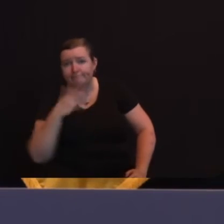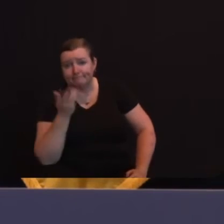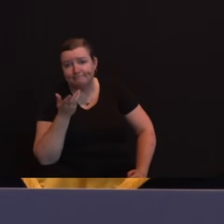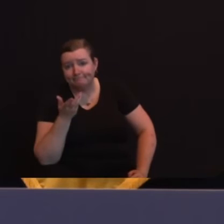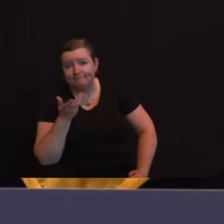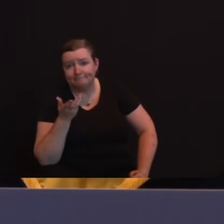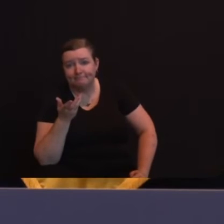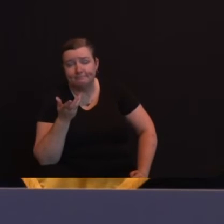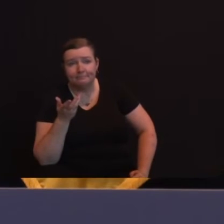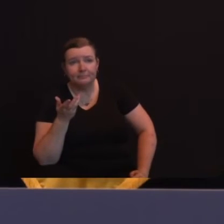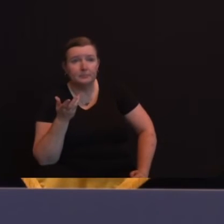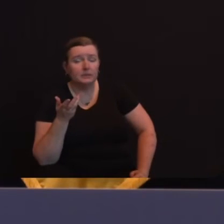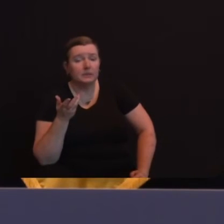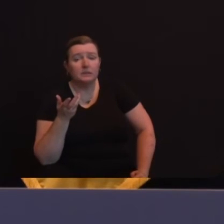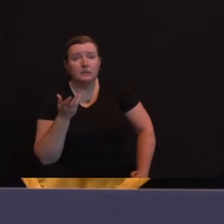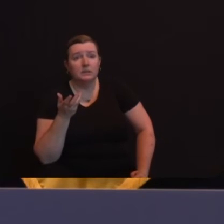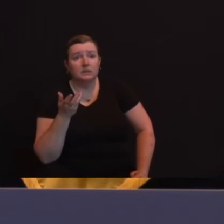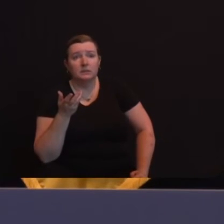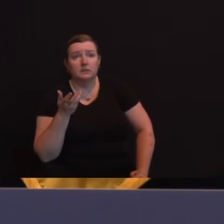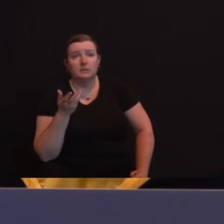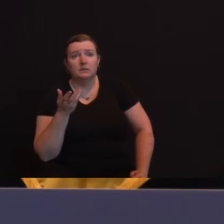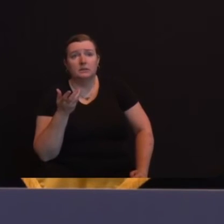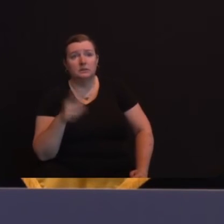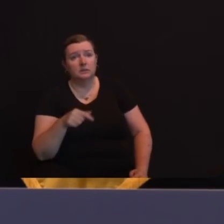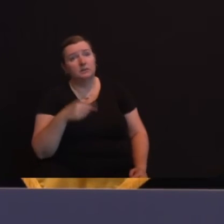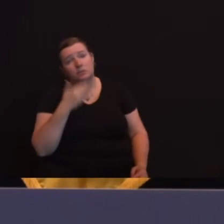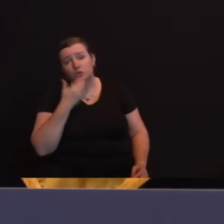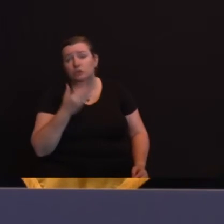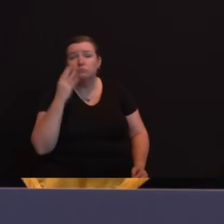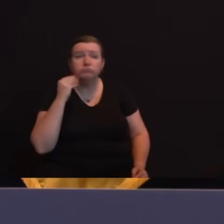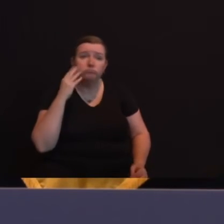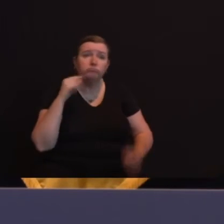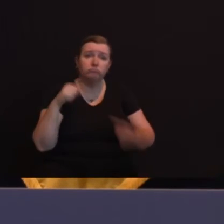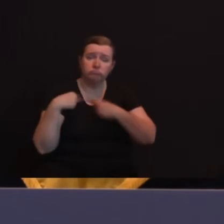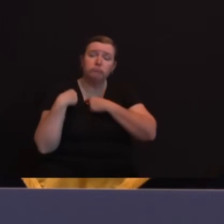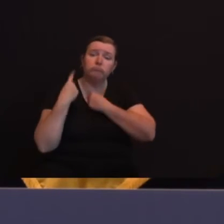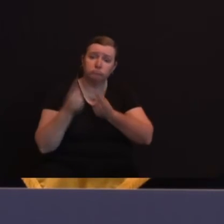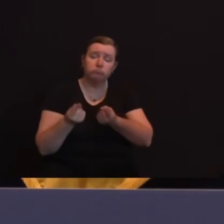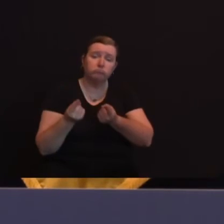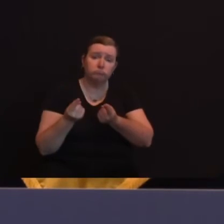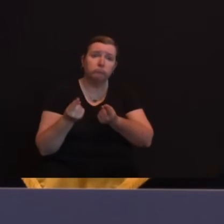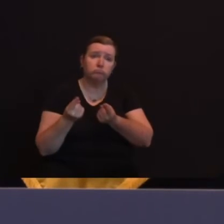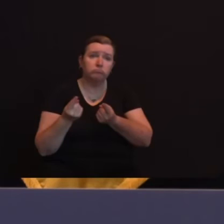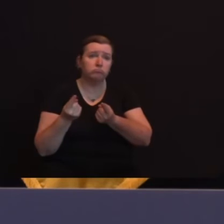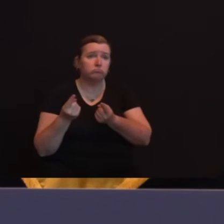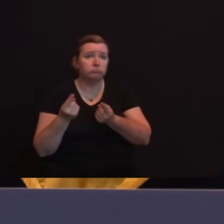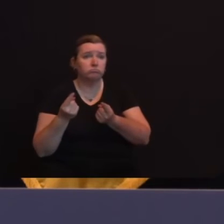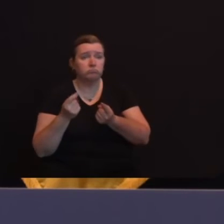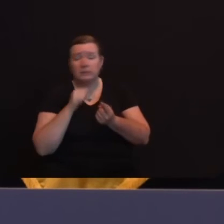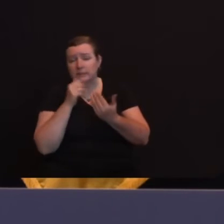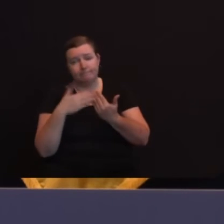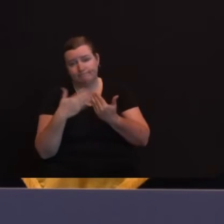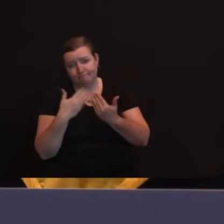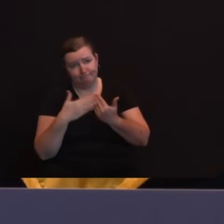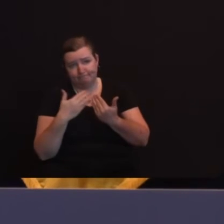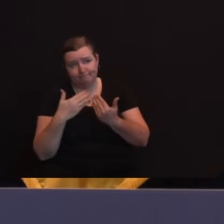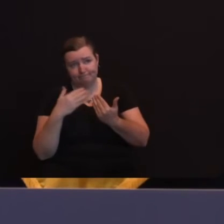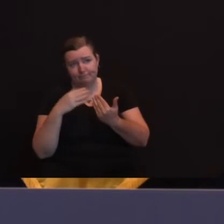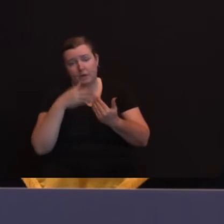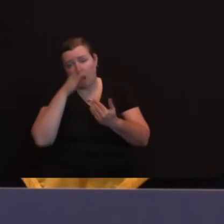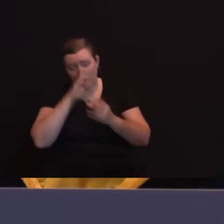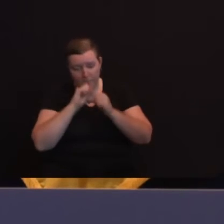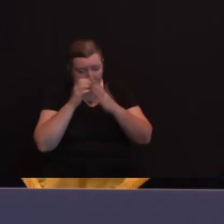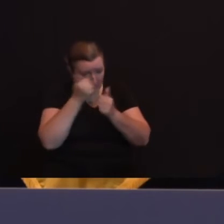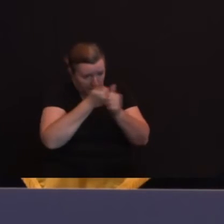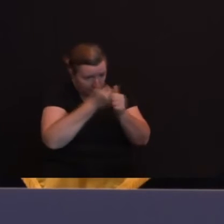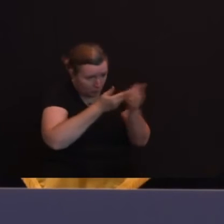the experience is well within, if not better than any expectation, does not mean that it has been easy. So God bless each and every one of them. Sir, good